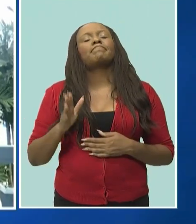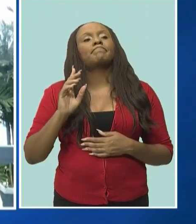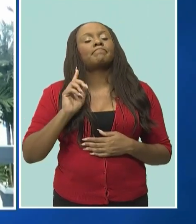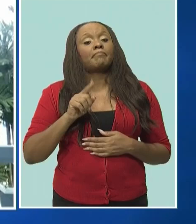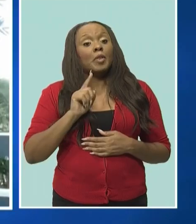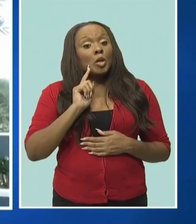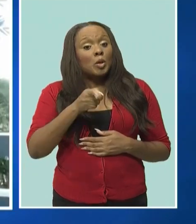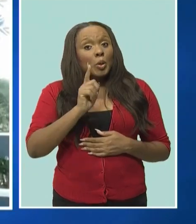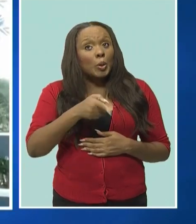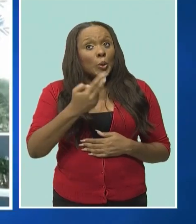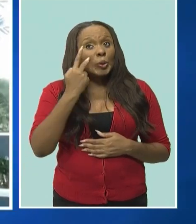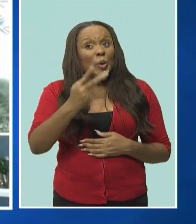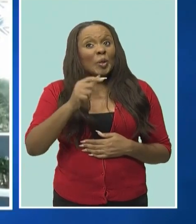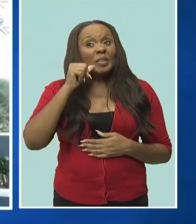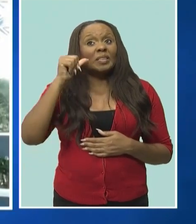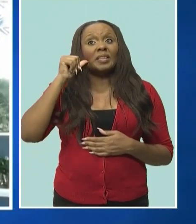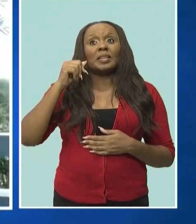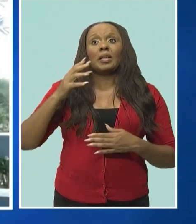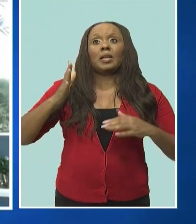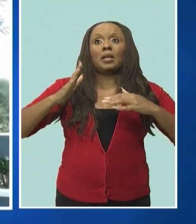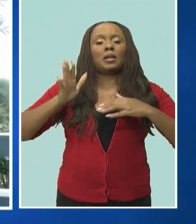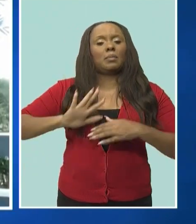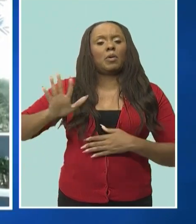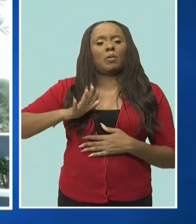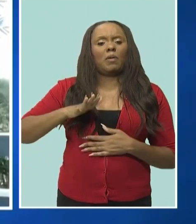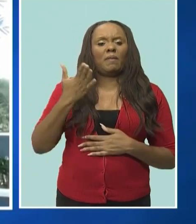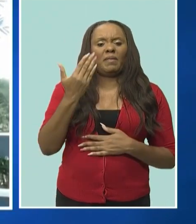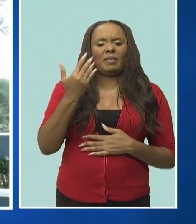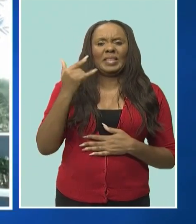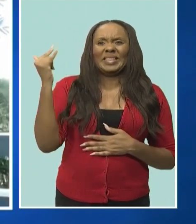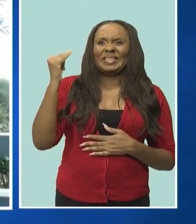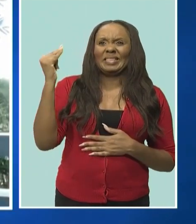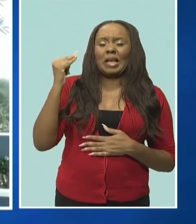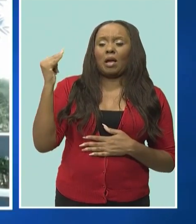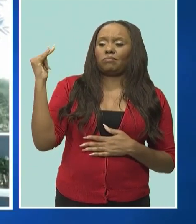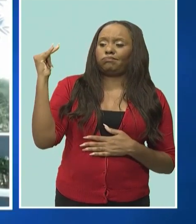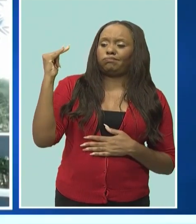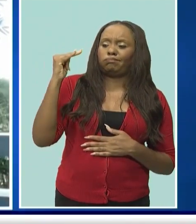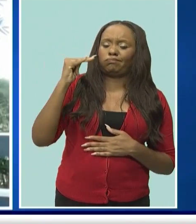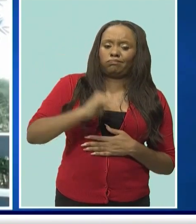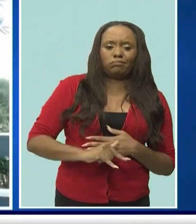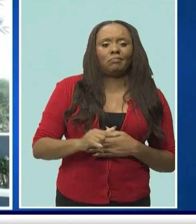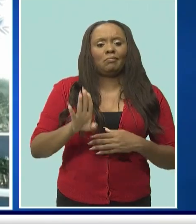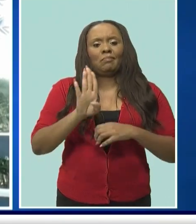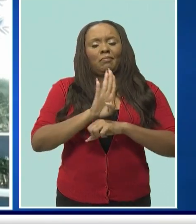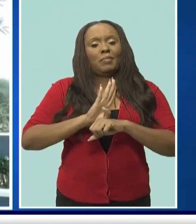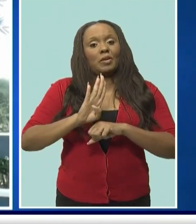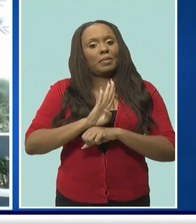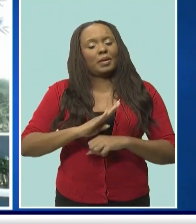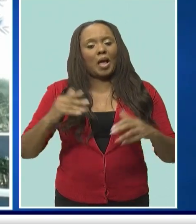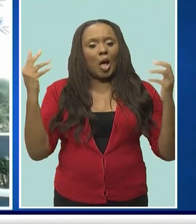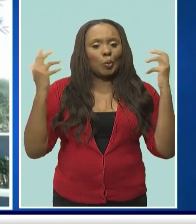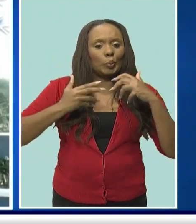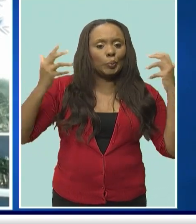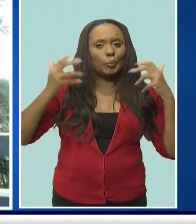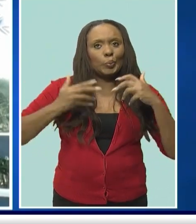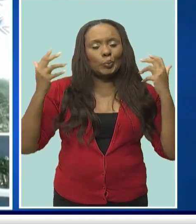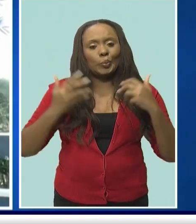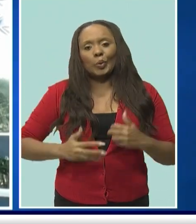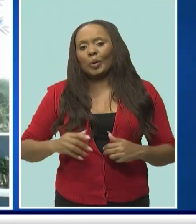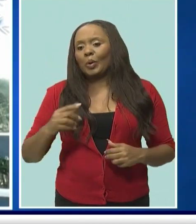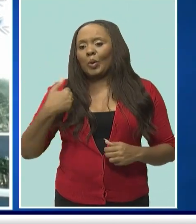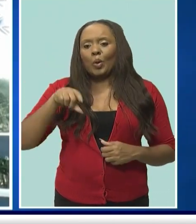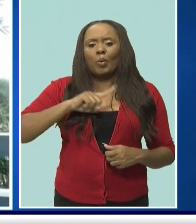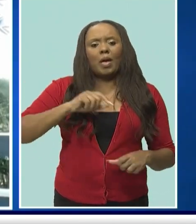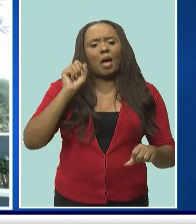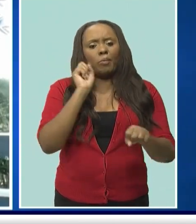yesterday, over 15 airlines on the tarmac, is a statement and a proof of the hard work that the team